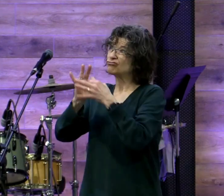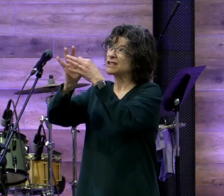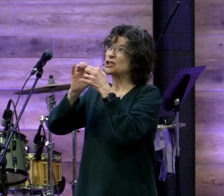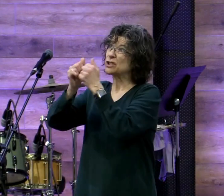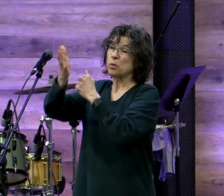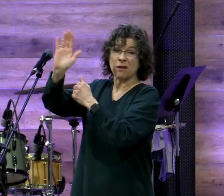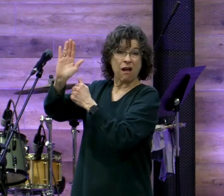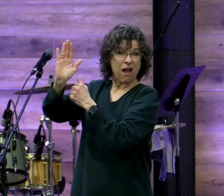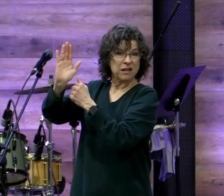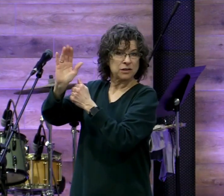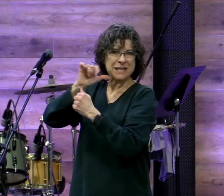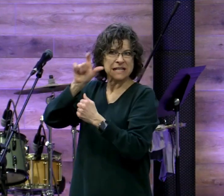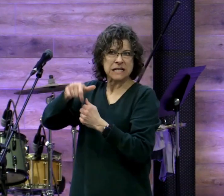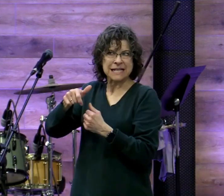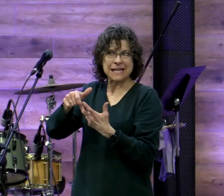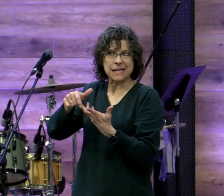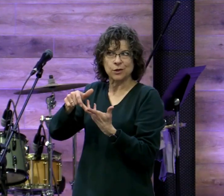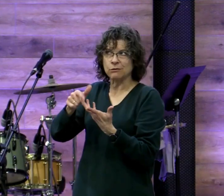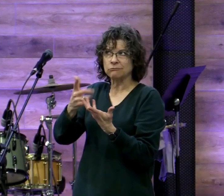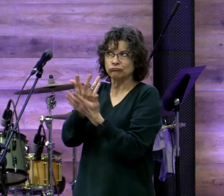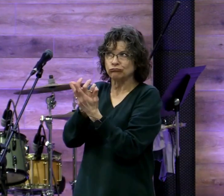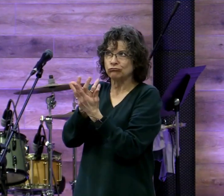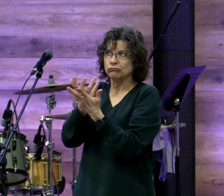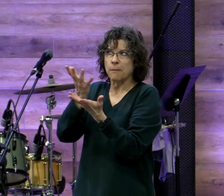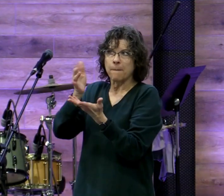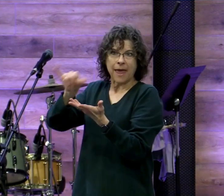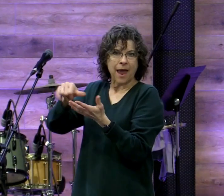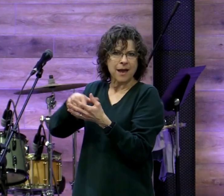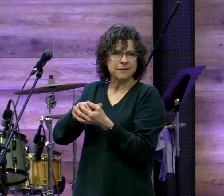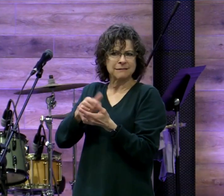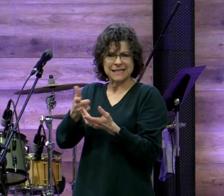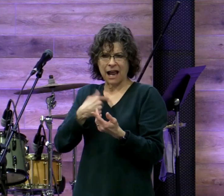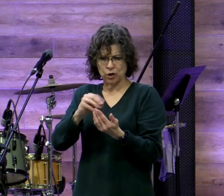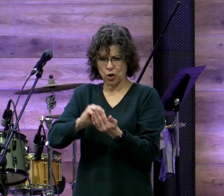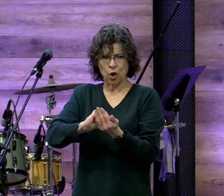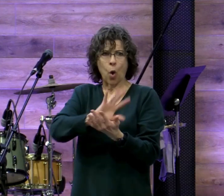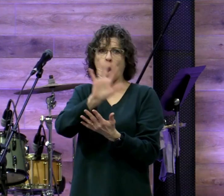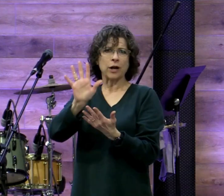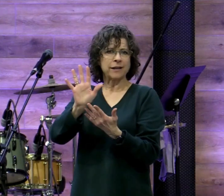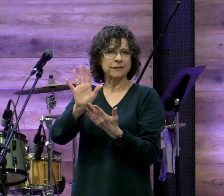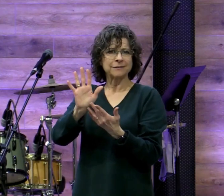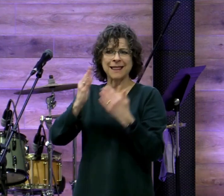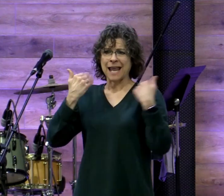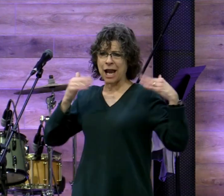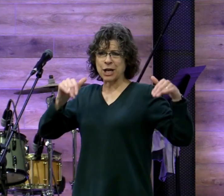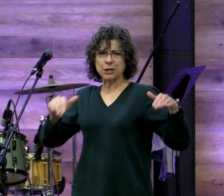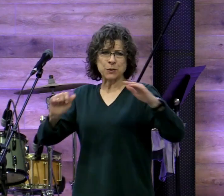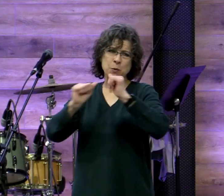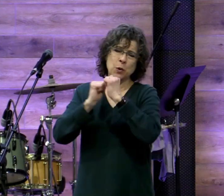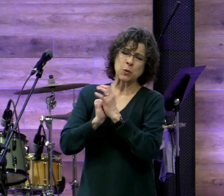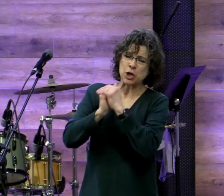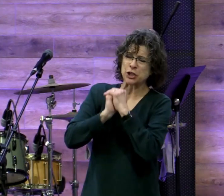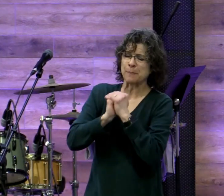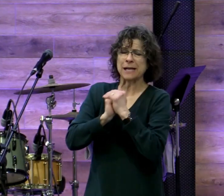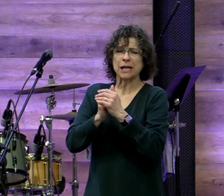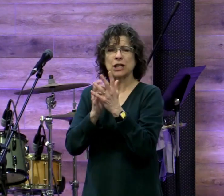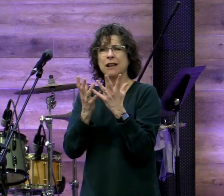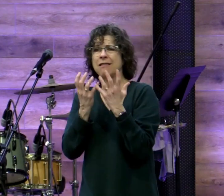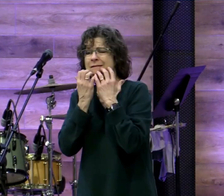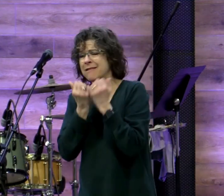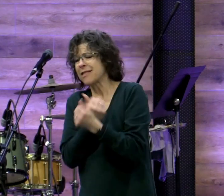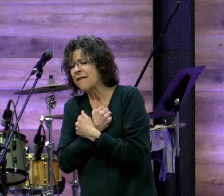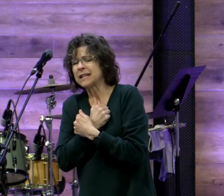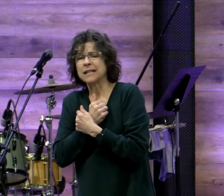Was it glory at the right hand of the Father? No, he had plenty of glory. The angels were worshiping and adoring him from eternity past, or from when